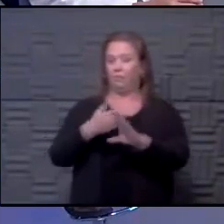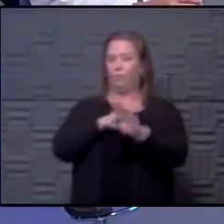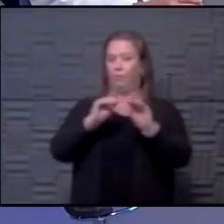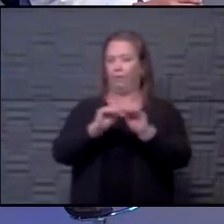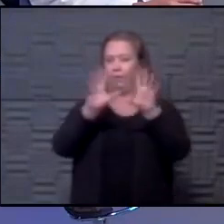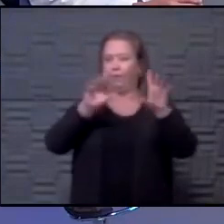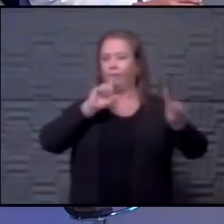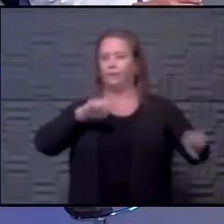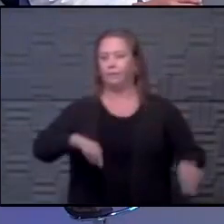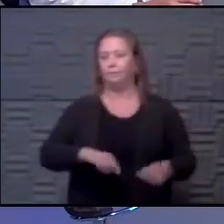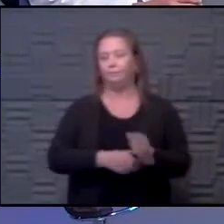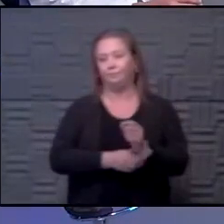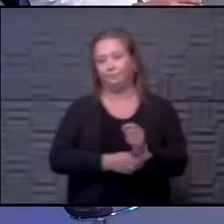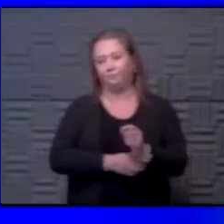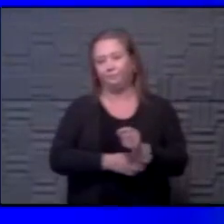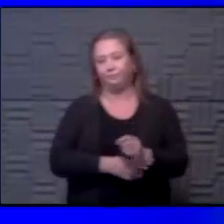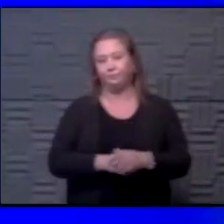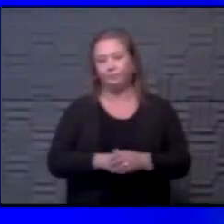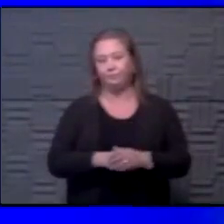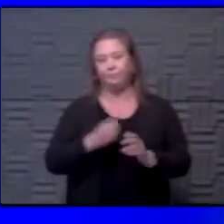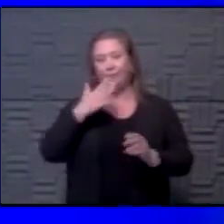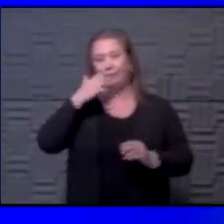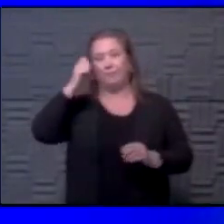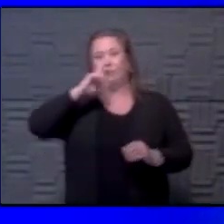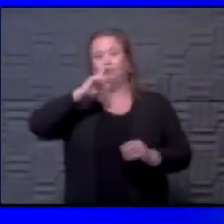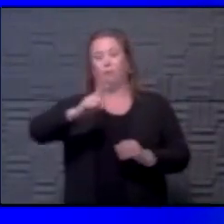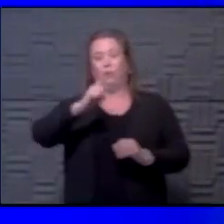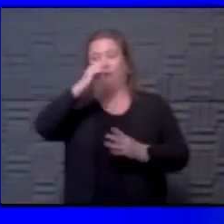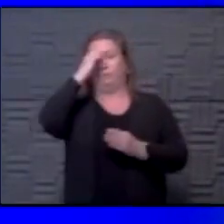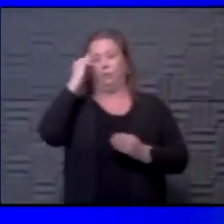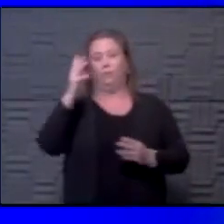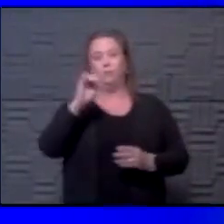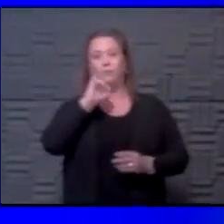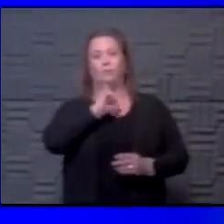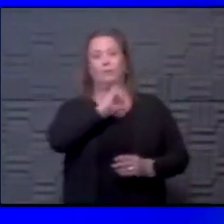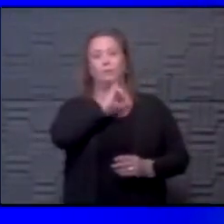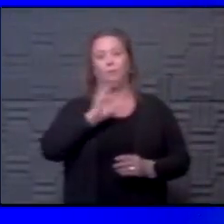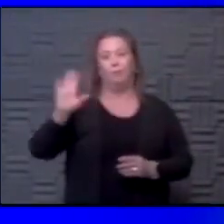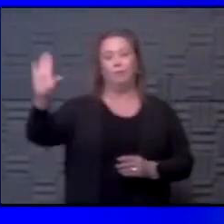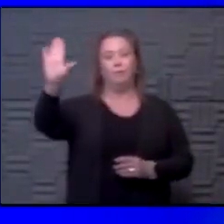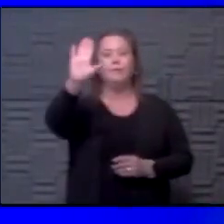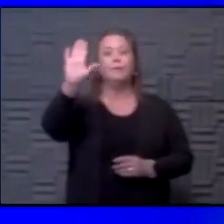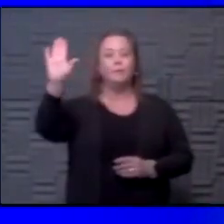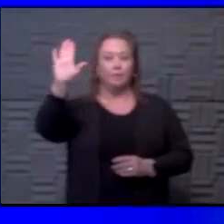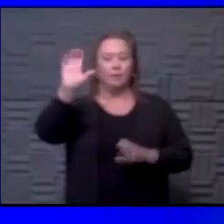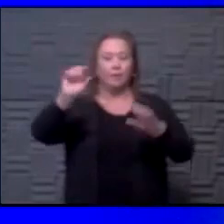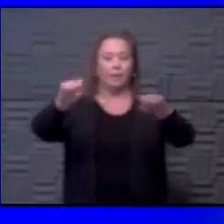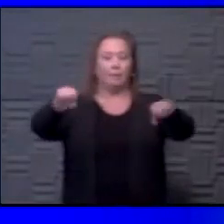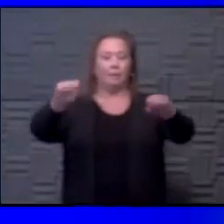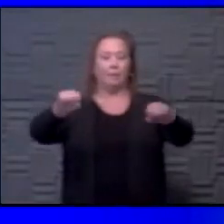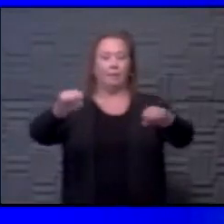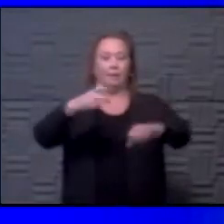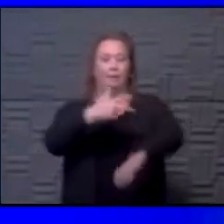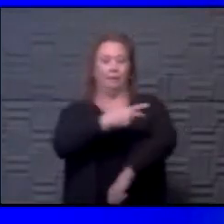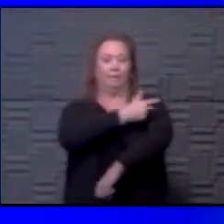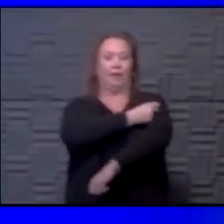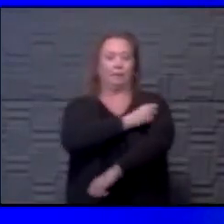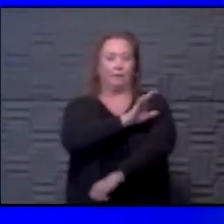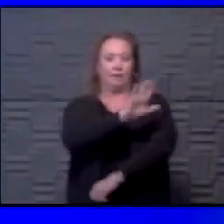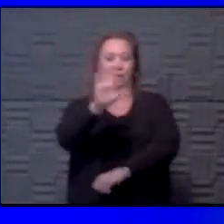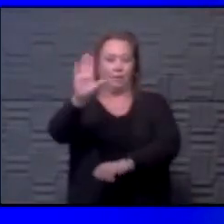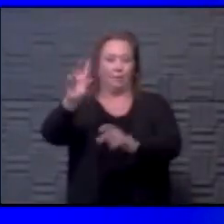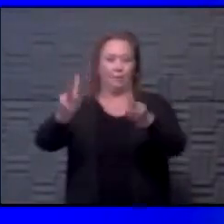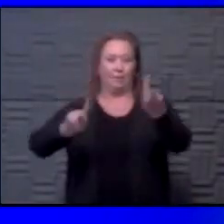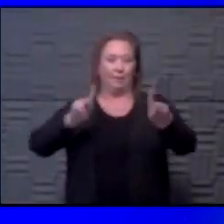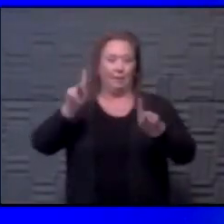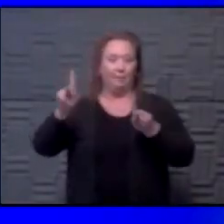clear answer? Well, again, the best real-world data we have is from Israel because of their rollout and their ability to vaccinate so much of their